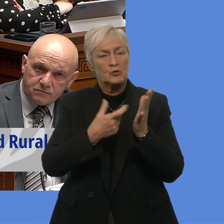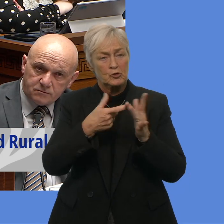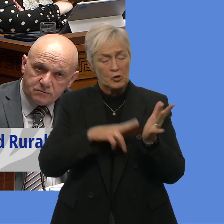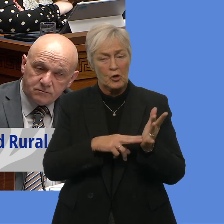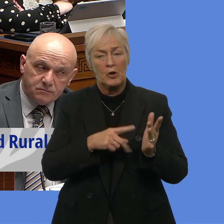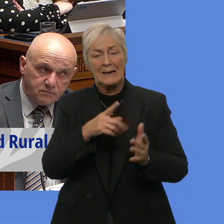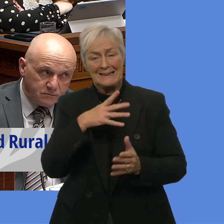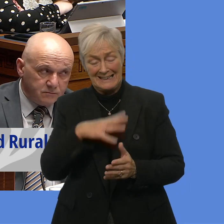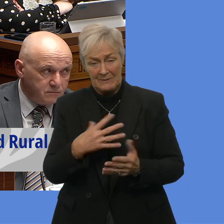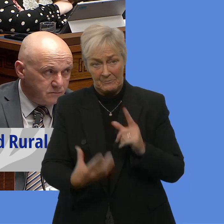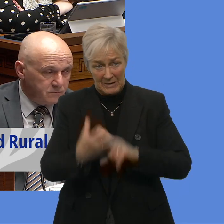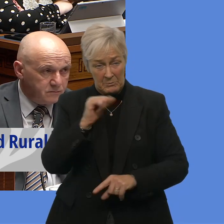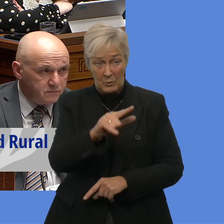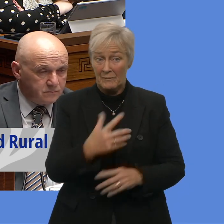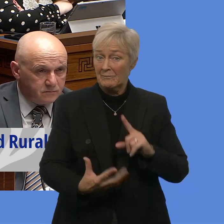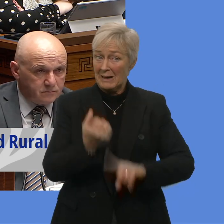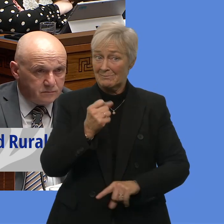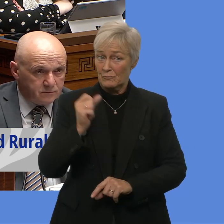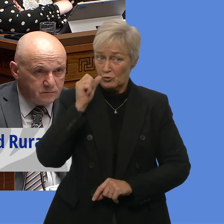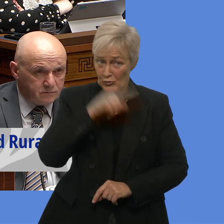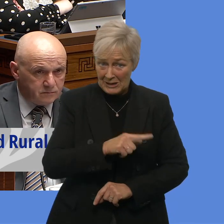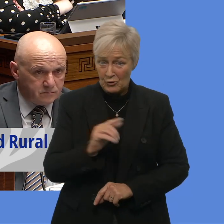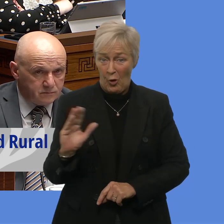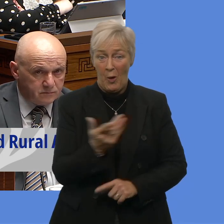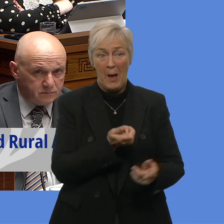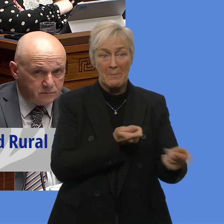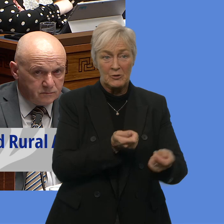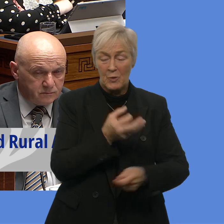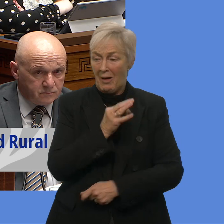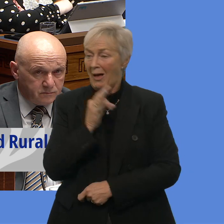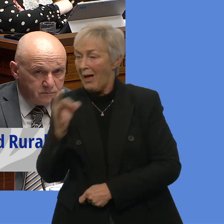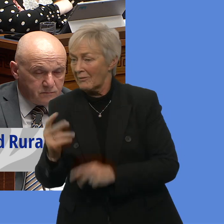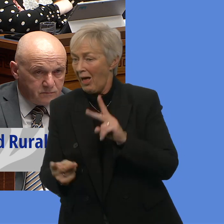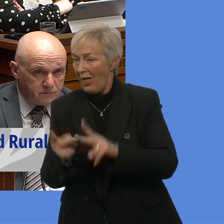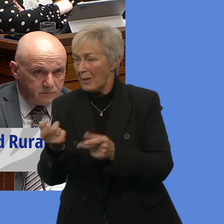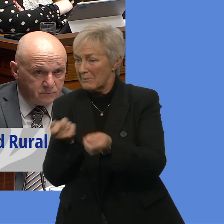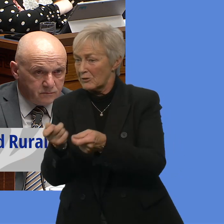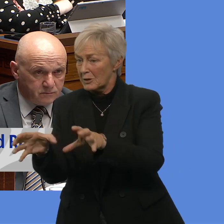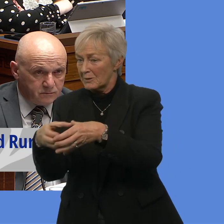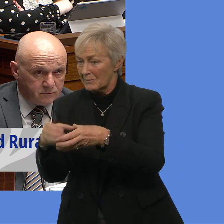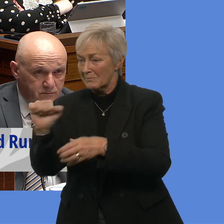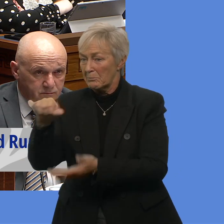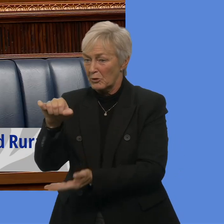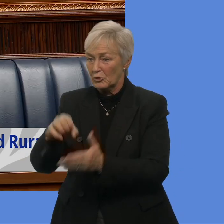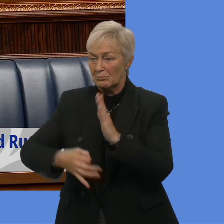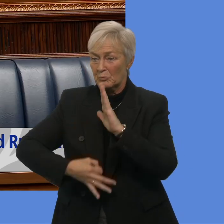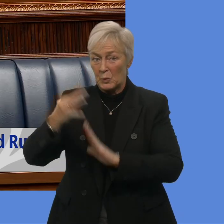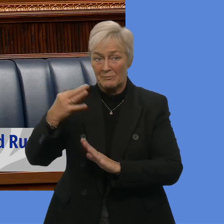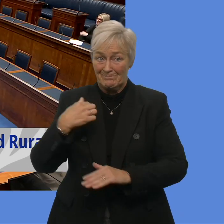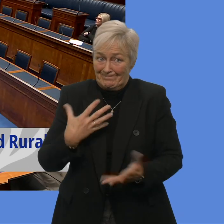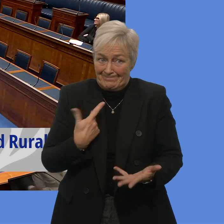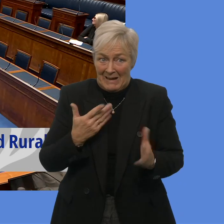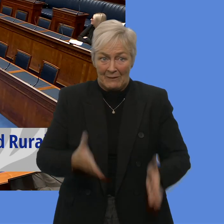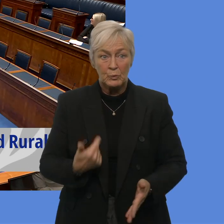funding around that. You might find it strange that one minister is calling for another minister's department's budget to be increased, but that's the kind of person I am. Declan McAleer.